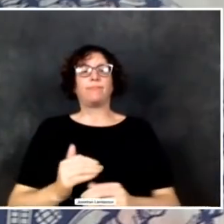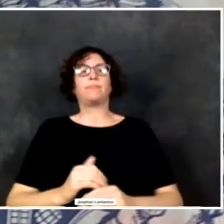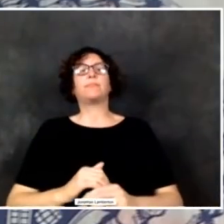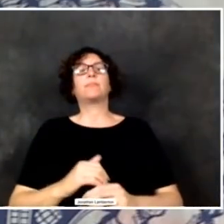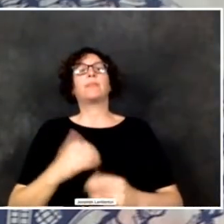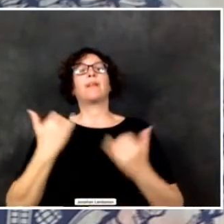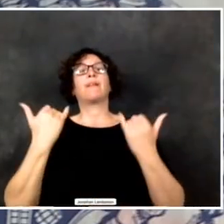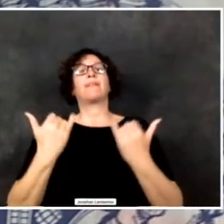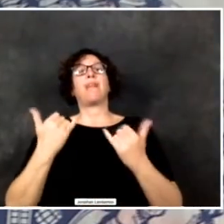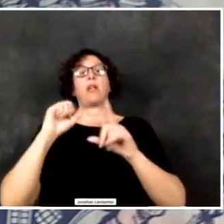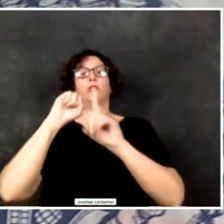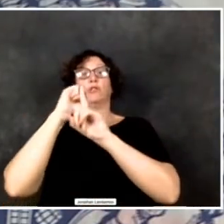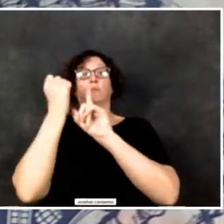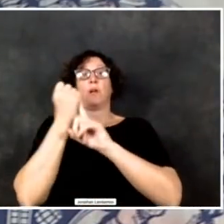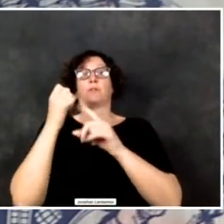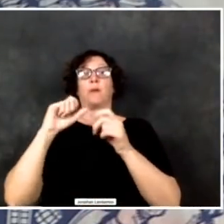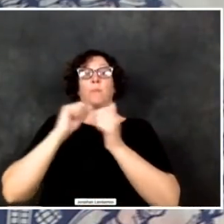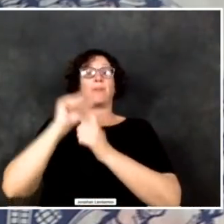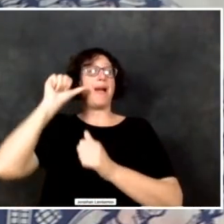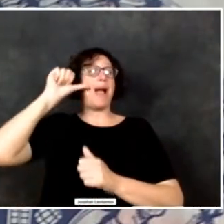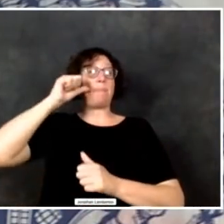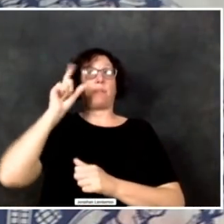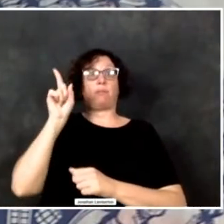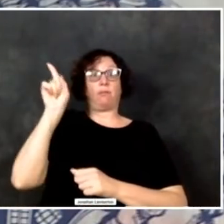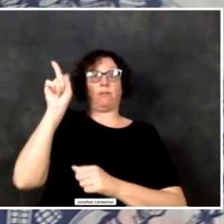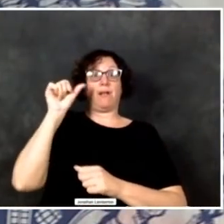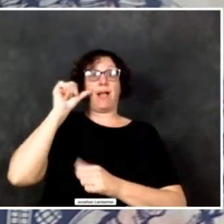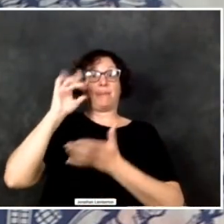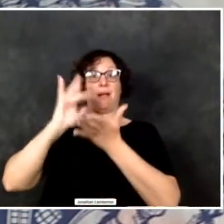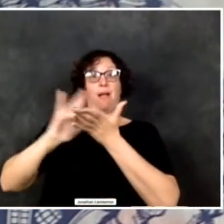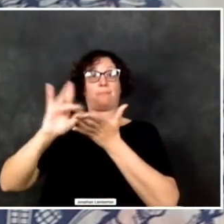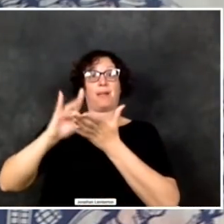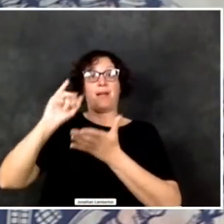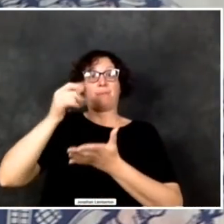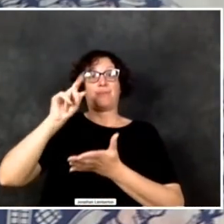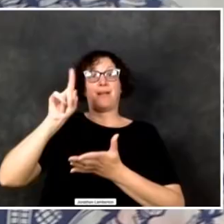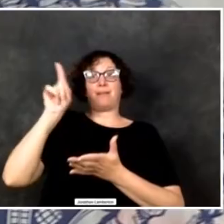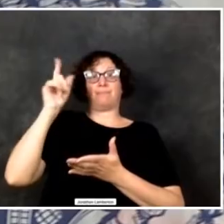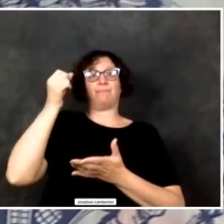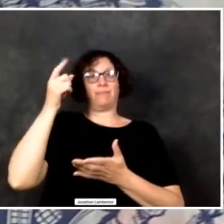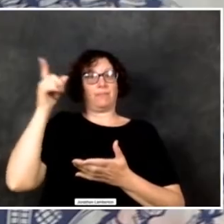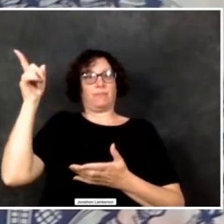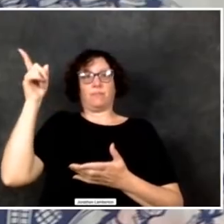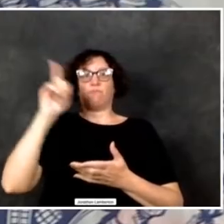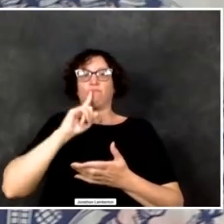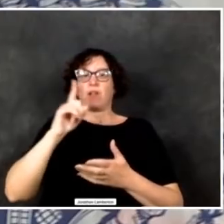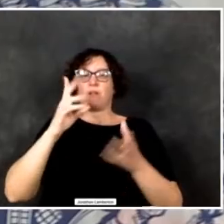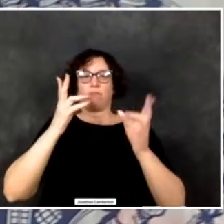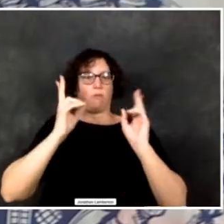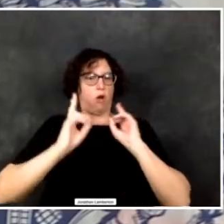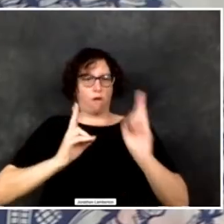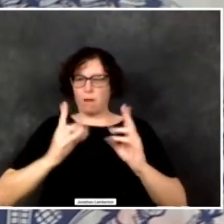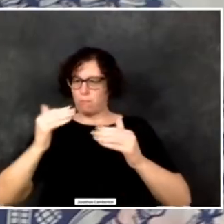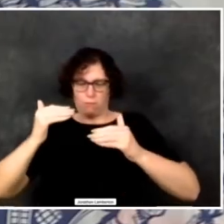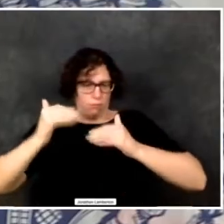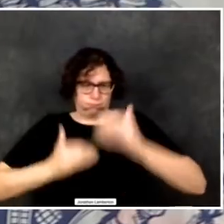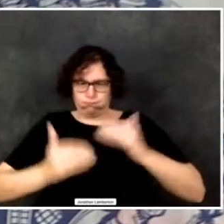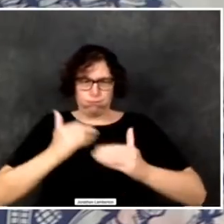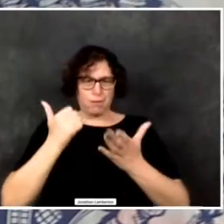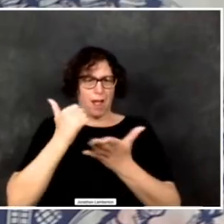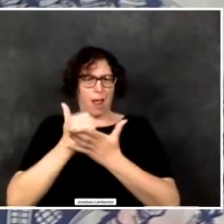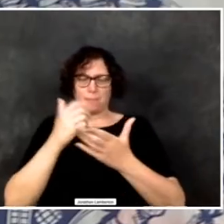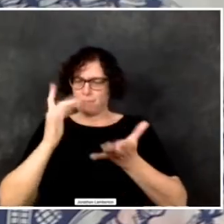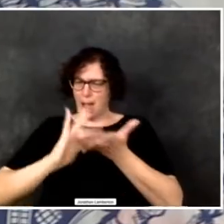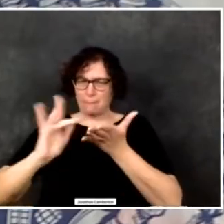with the iPads. They have been expediting and prioritizing supplies for New York City kids. We had that last piece,